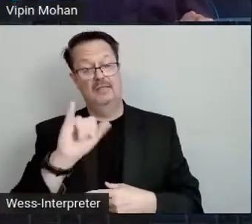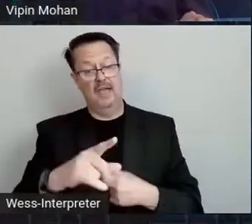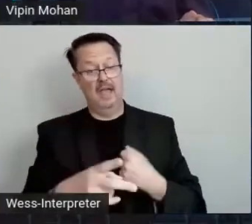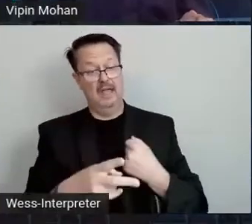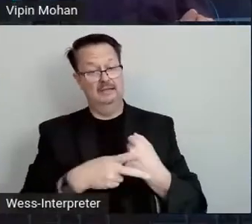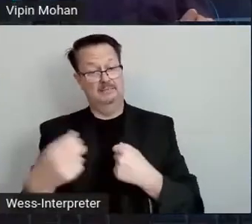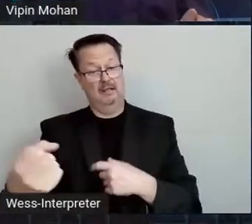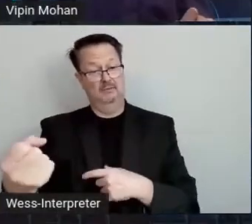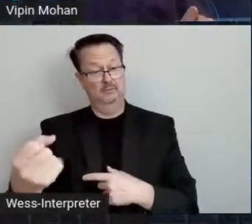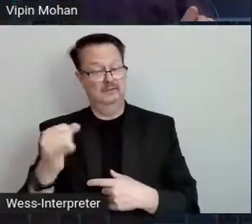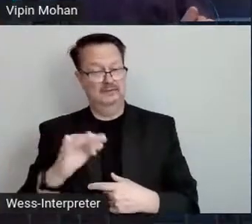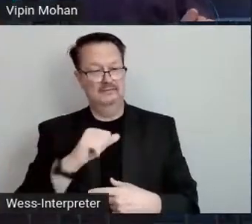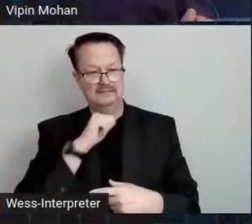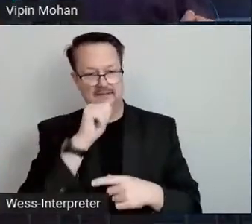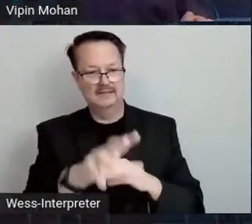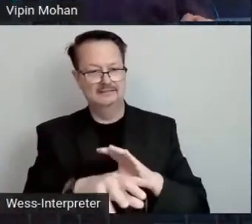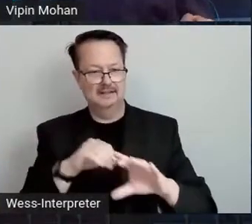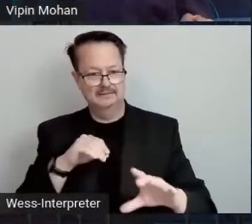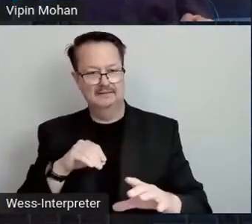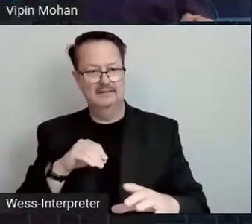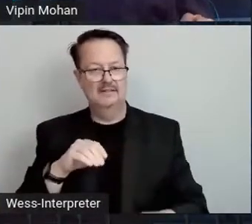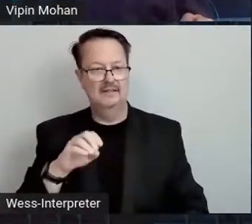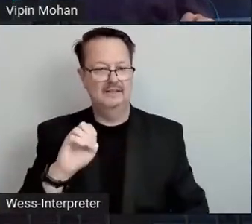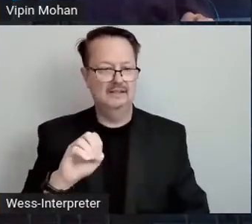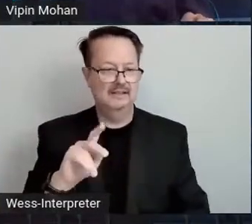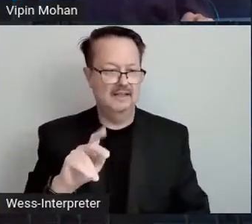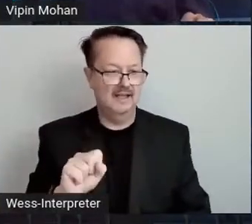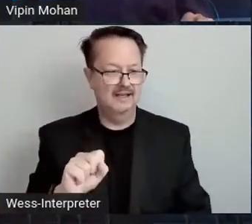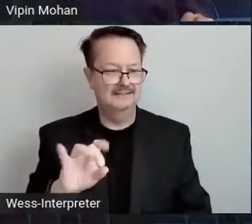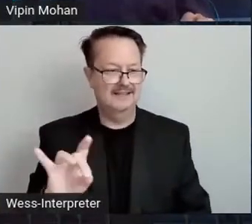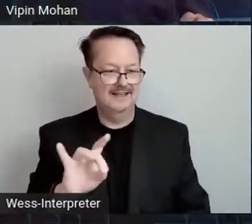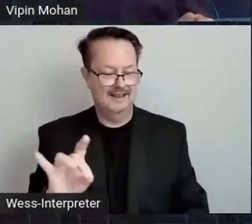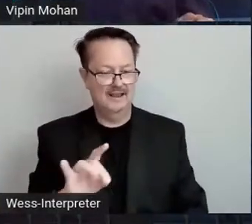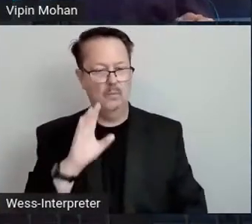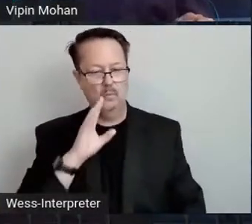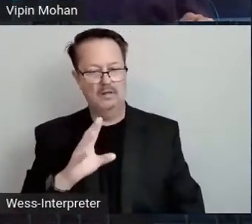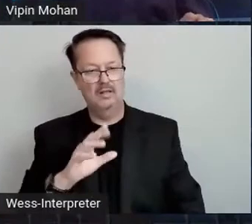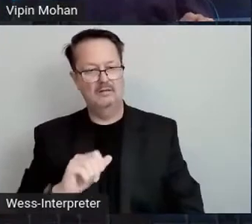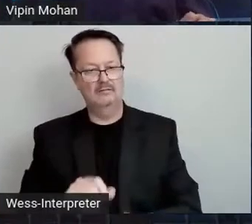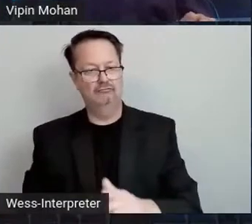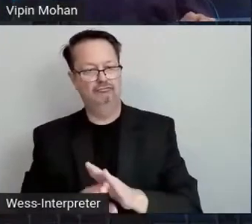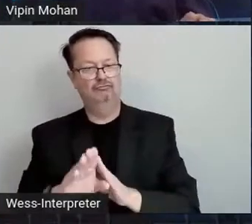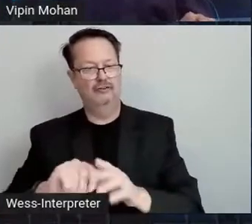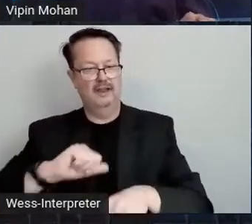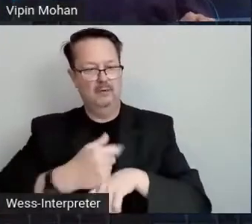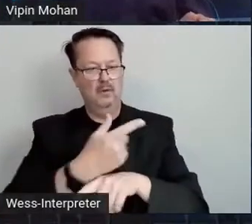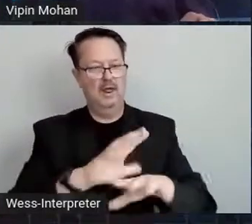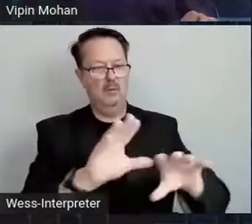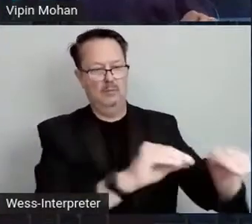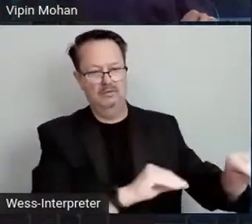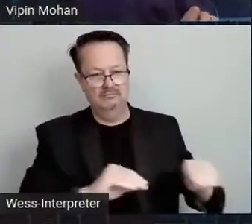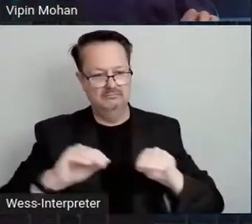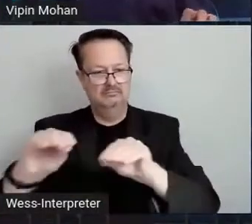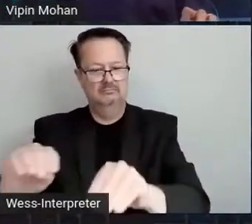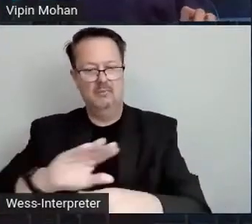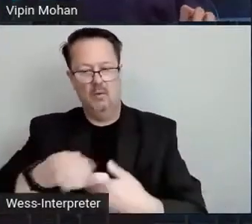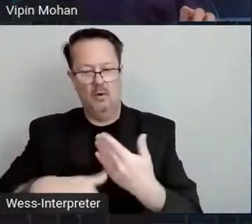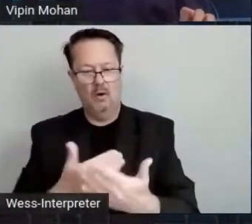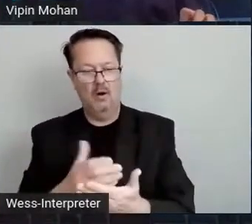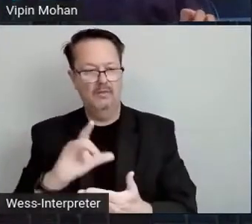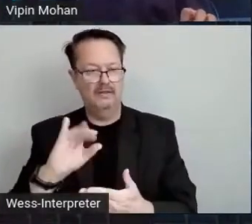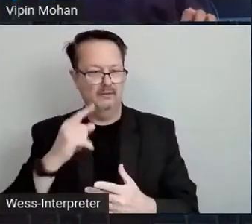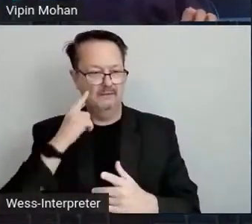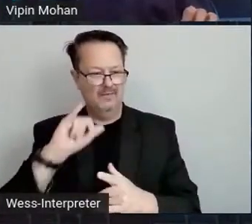exist, the EKS-A would generate a repository for you, create one, and then put all the configuration for the